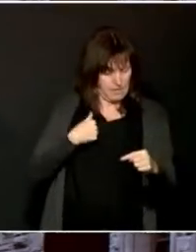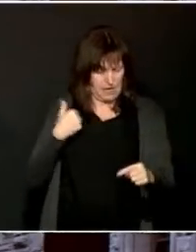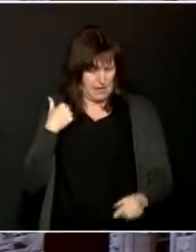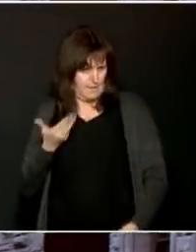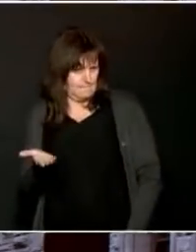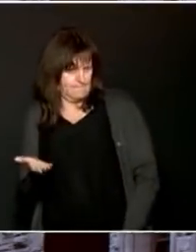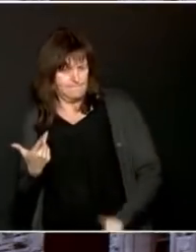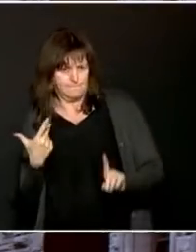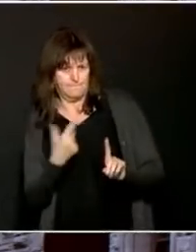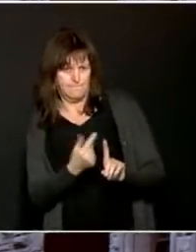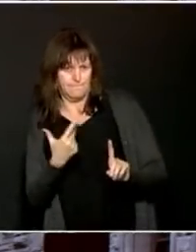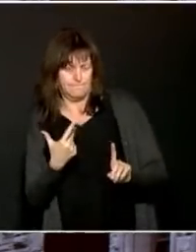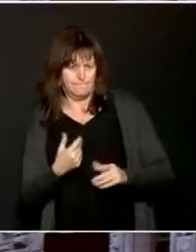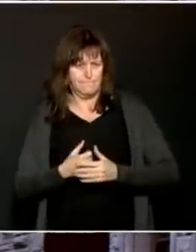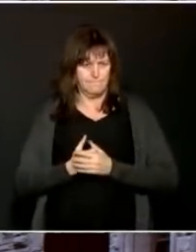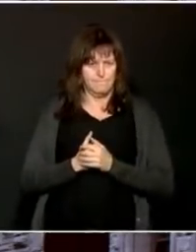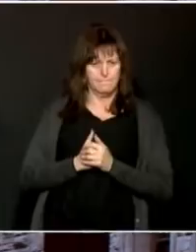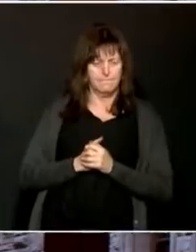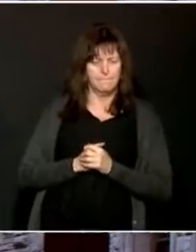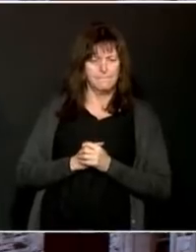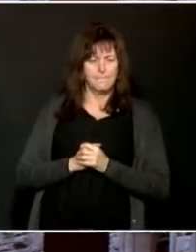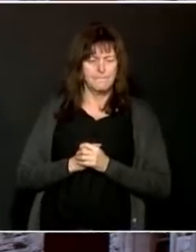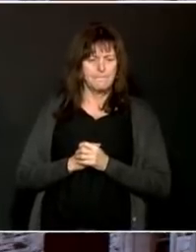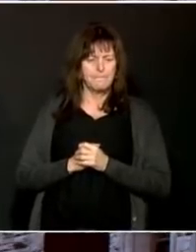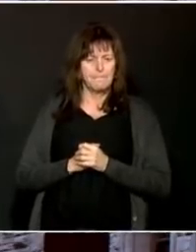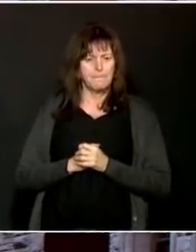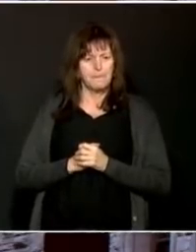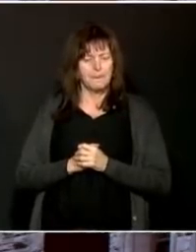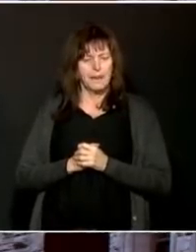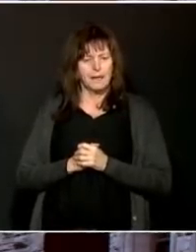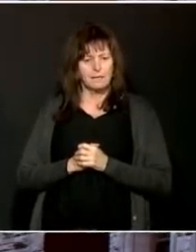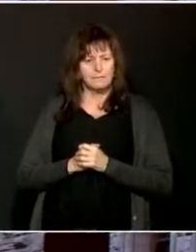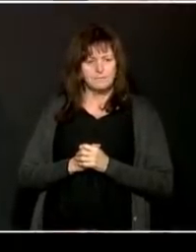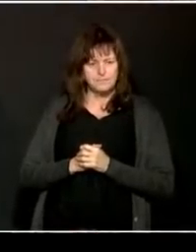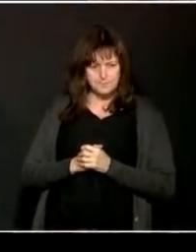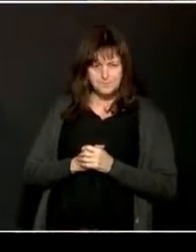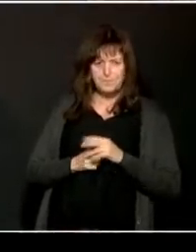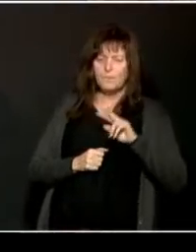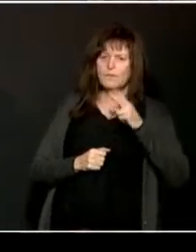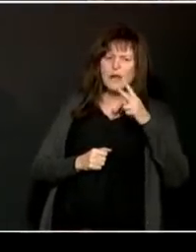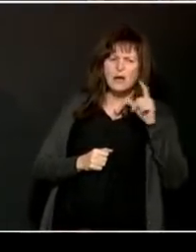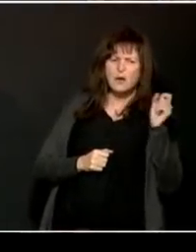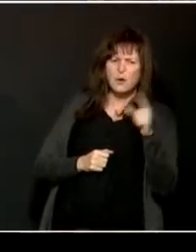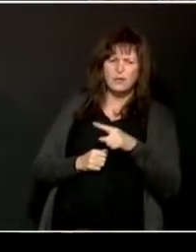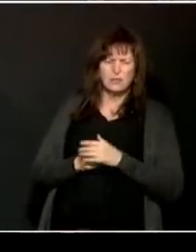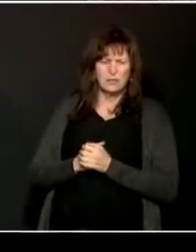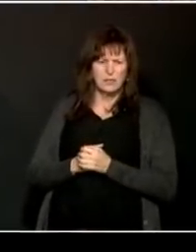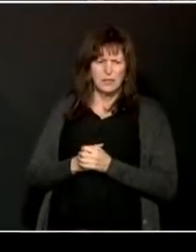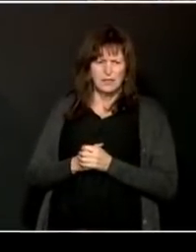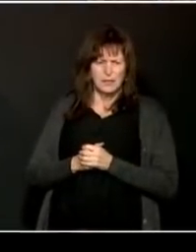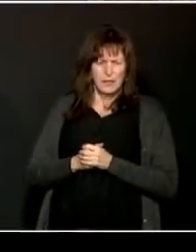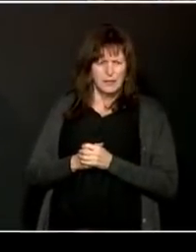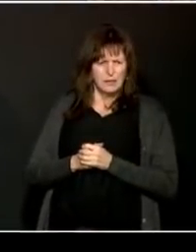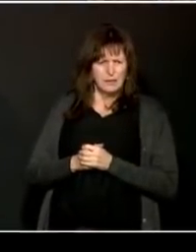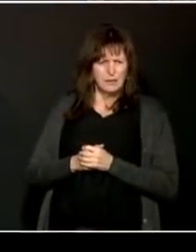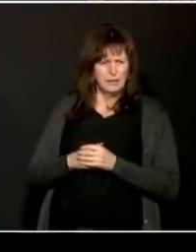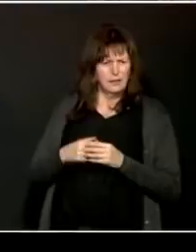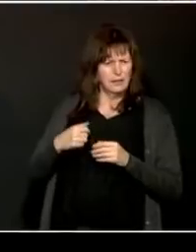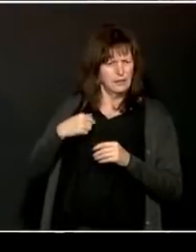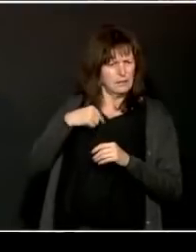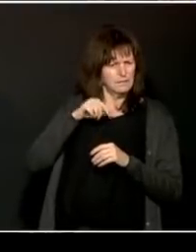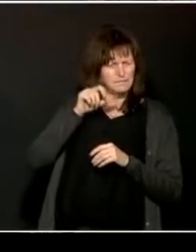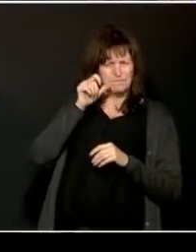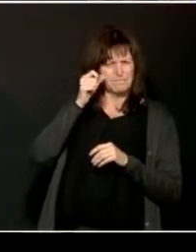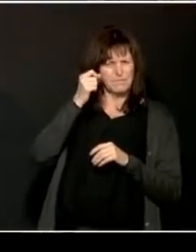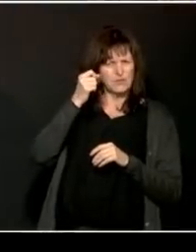do so. Follow-up? So I'm not sure I really grasp what you're saying there, because I know you said that, it's